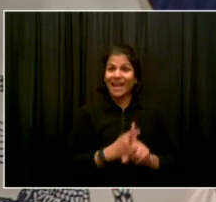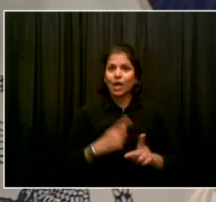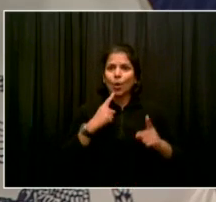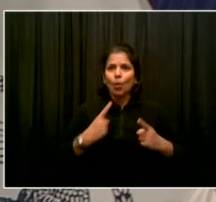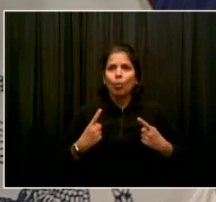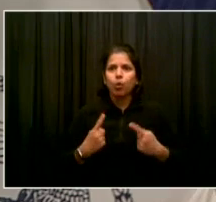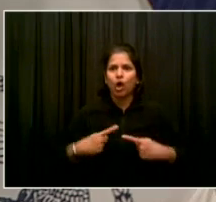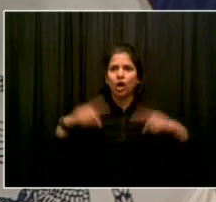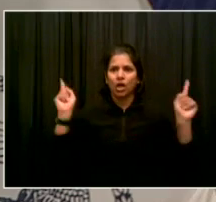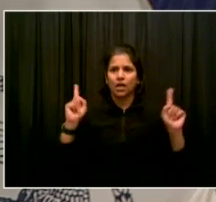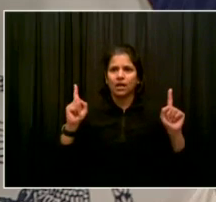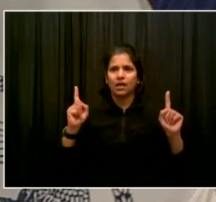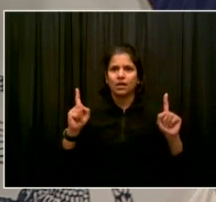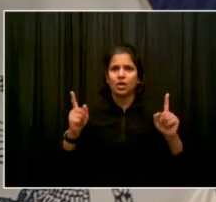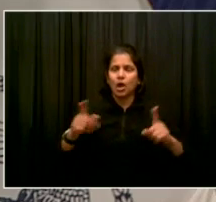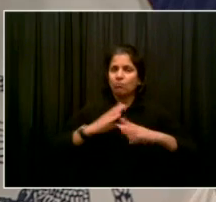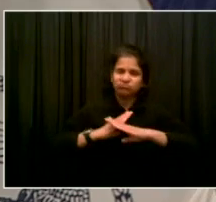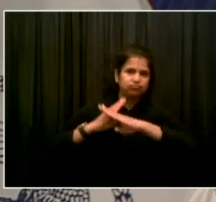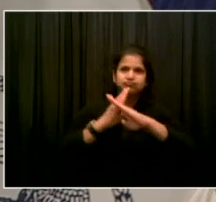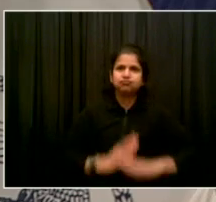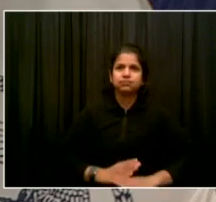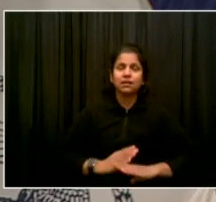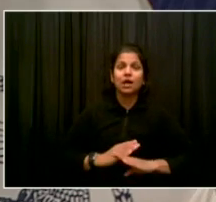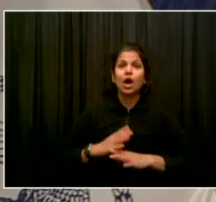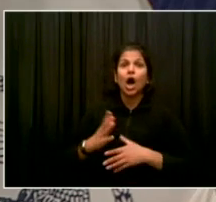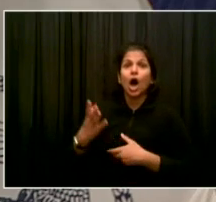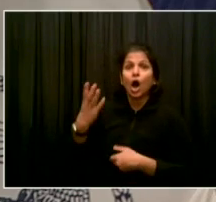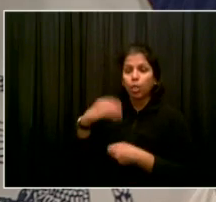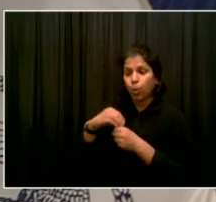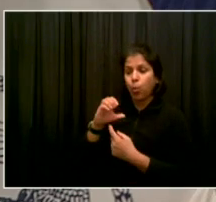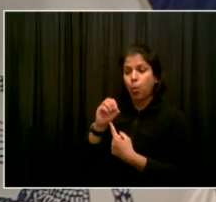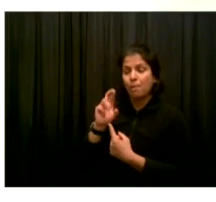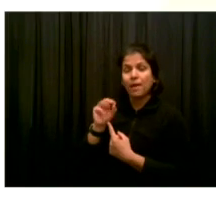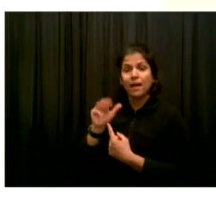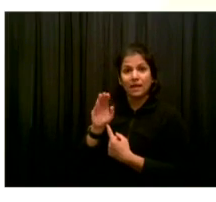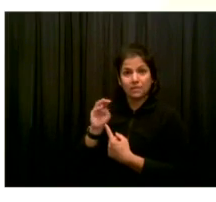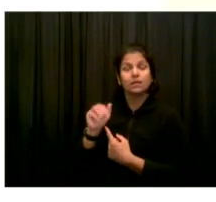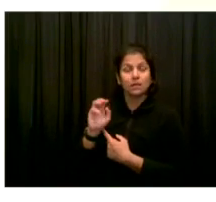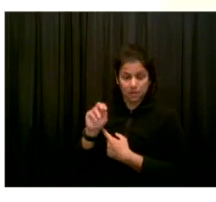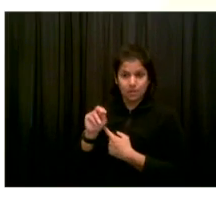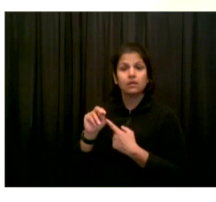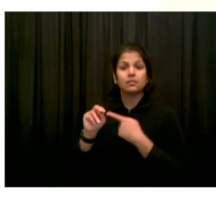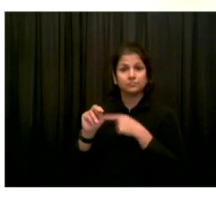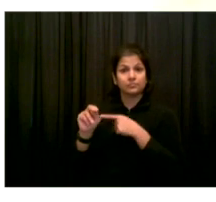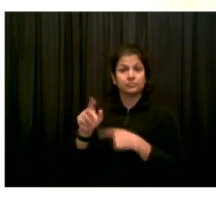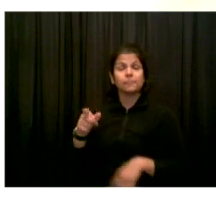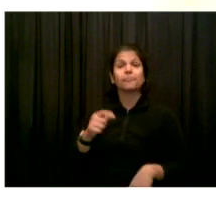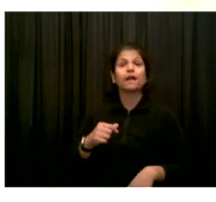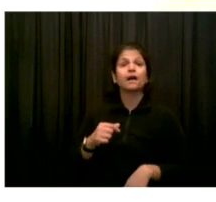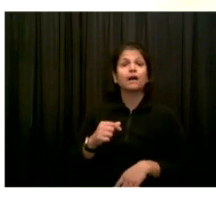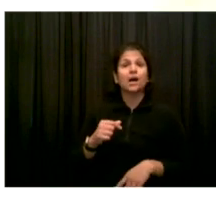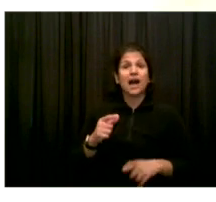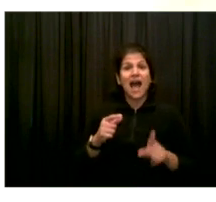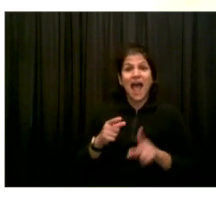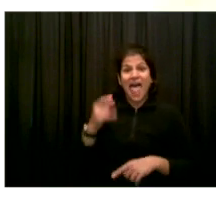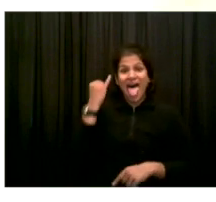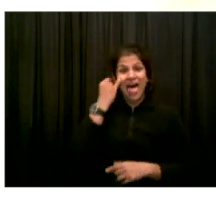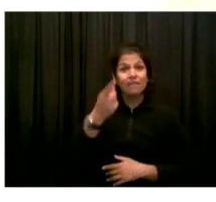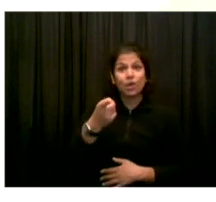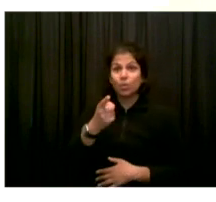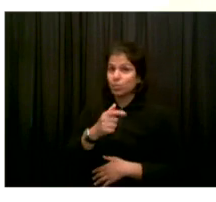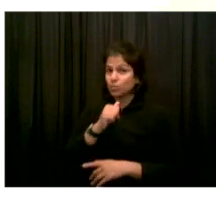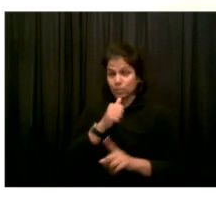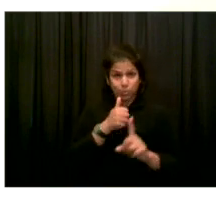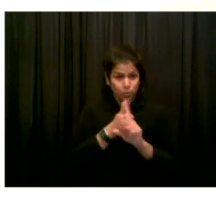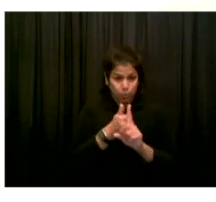if you're vaccinated and you're not symptomatic, wear a mask for 14 days, get tested at day 5 to know if you have COVID. That's clear